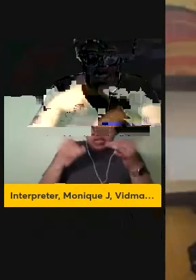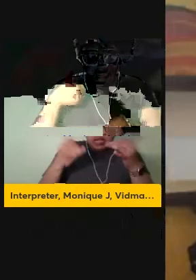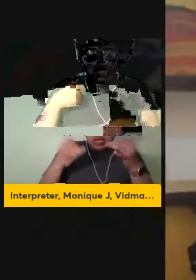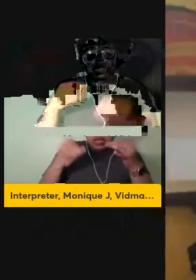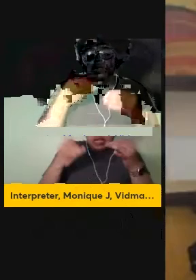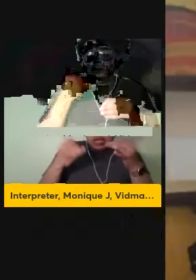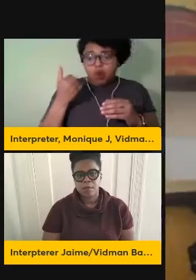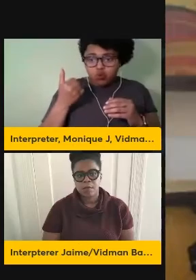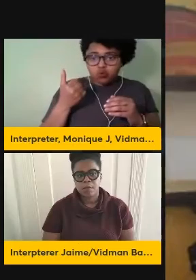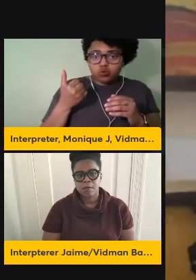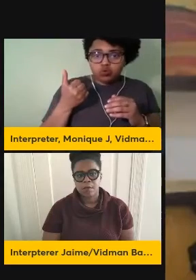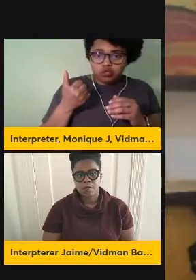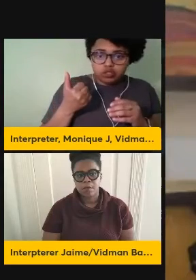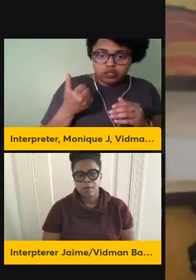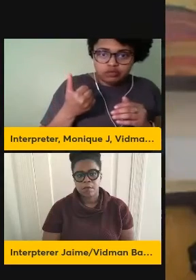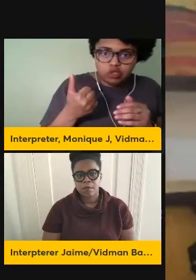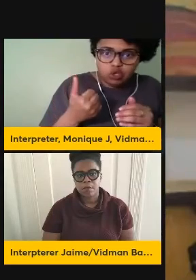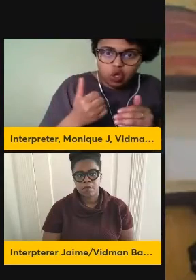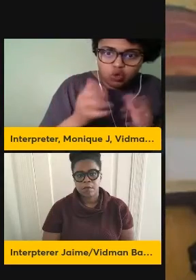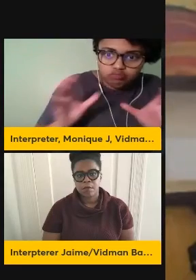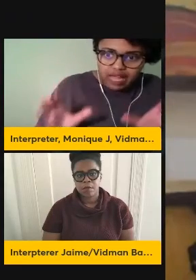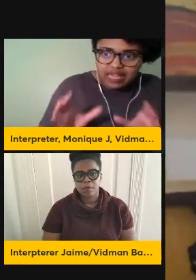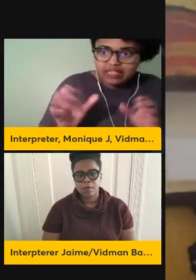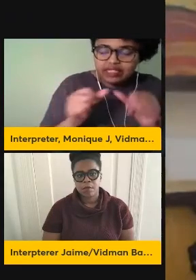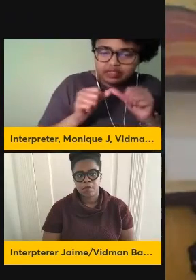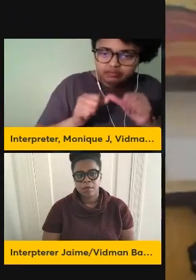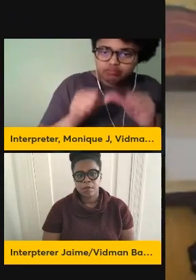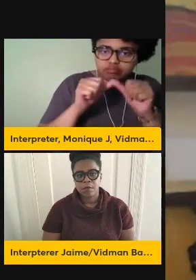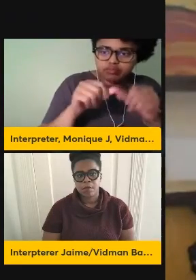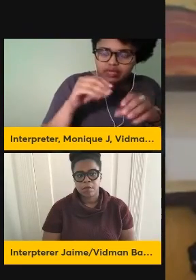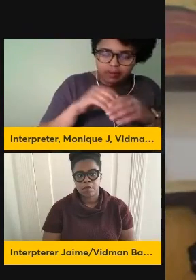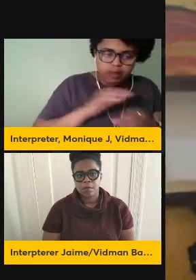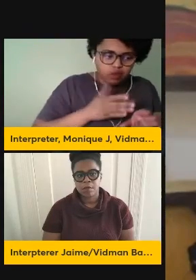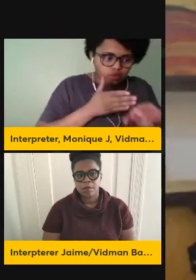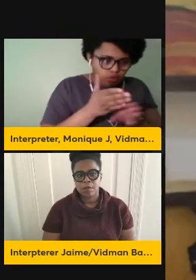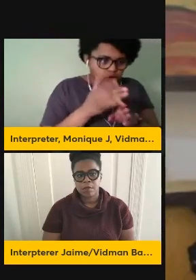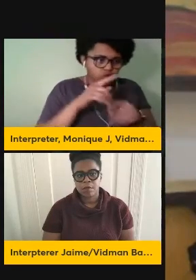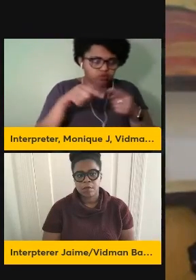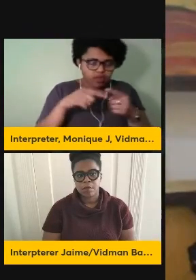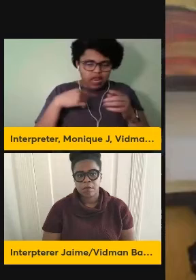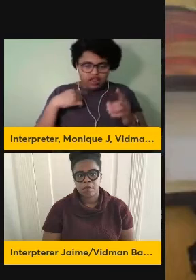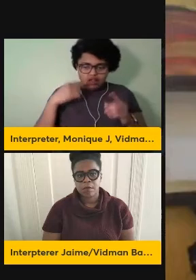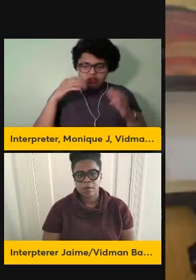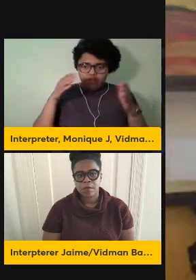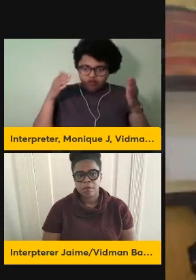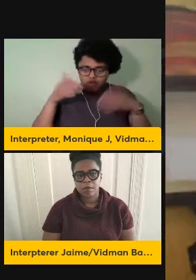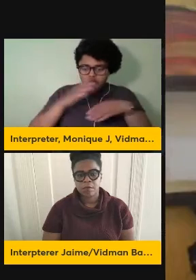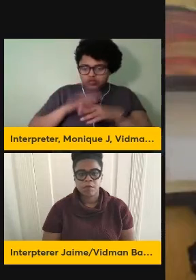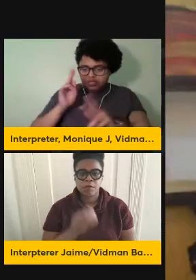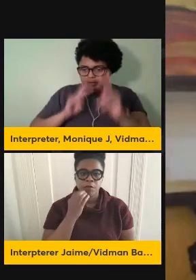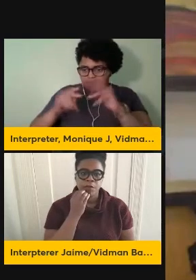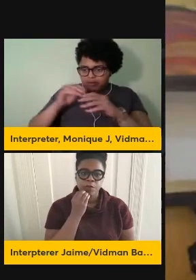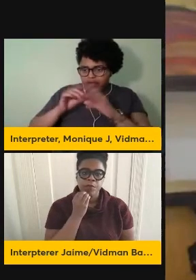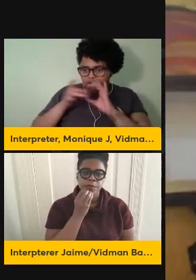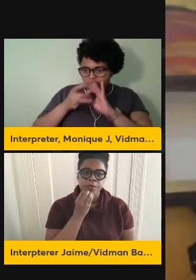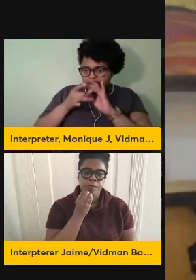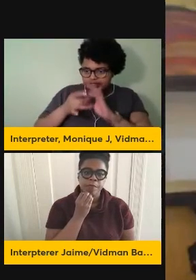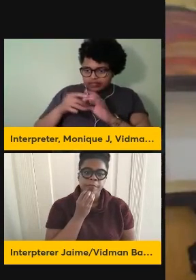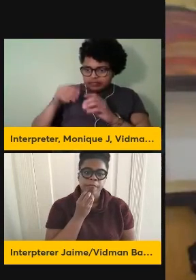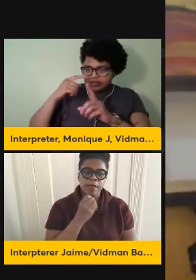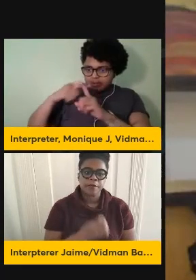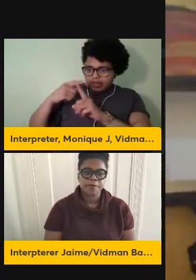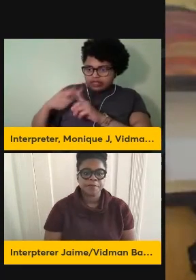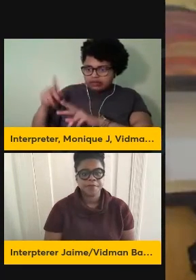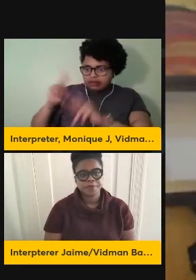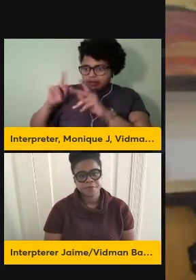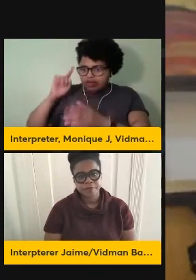when I focused on the people and the relationships that were positive, and the people who believed in me and who were invested